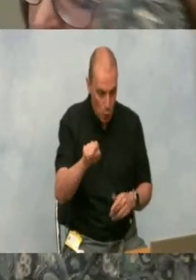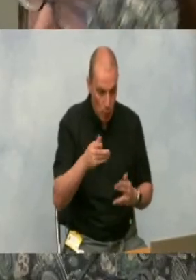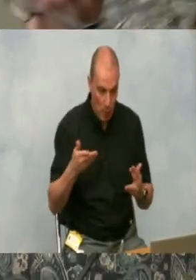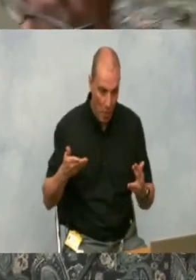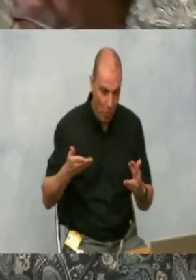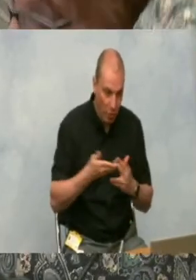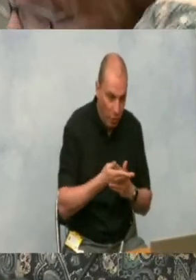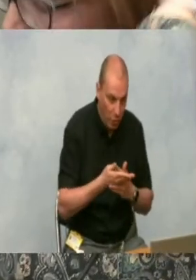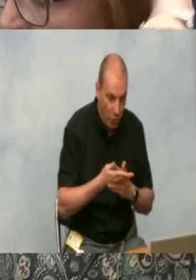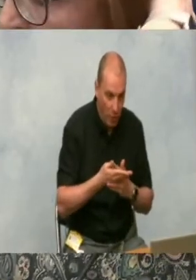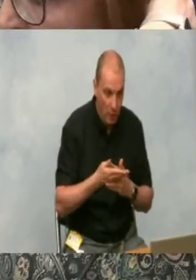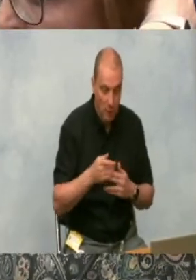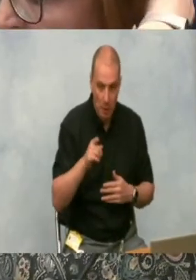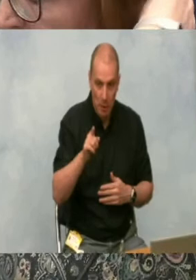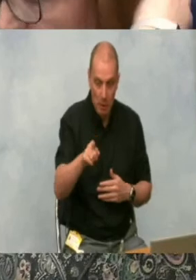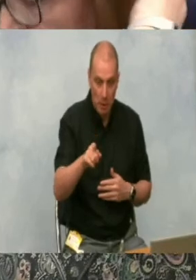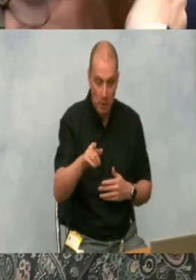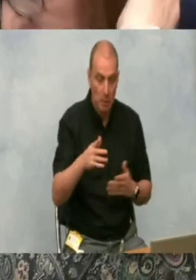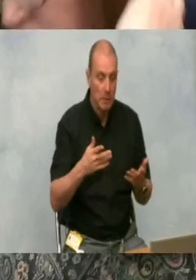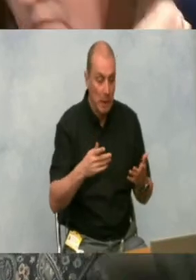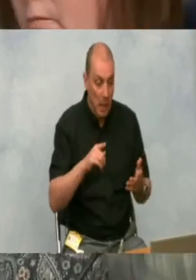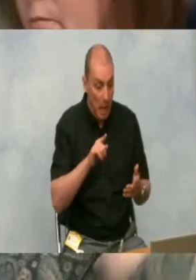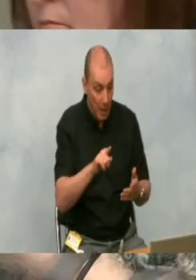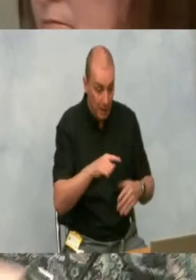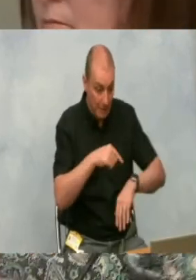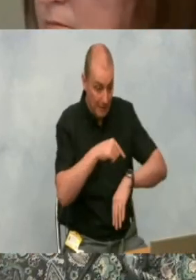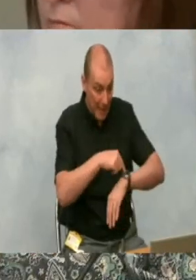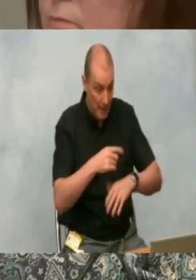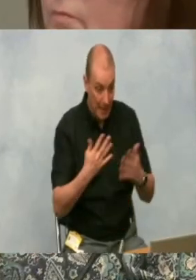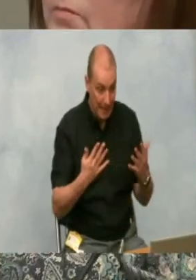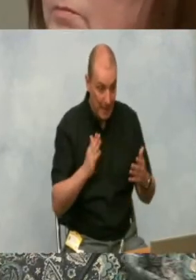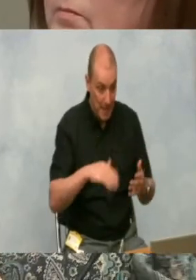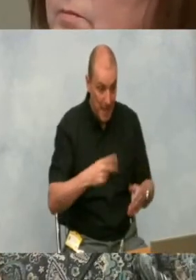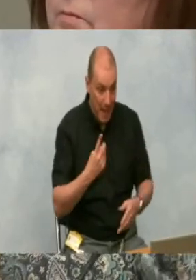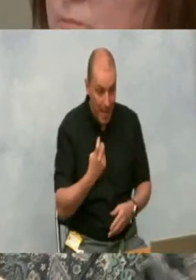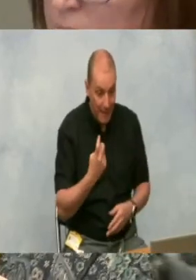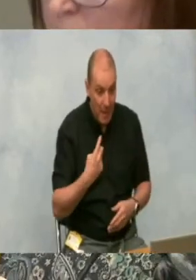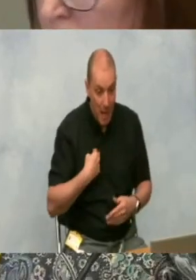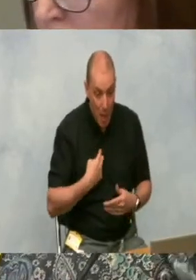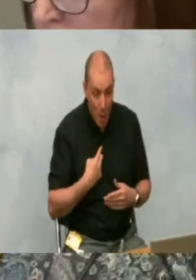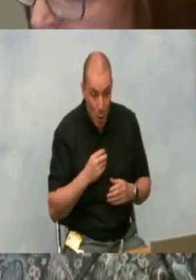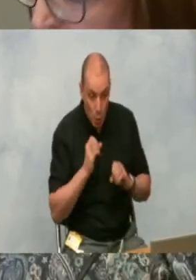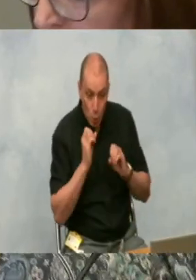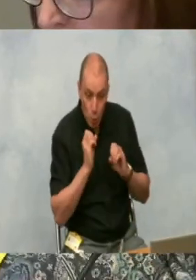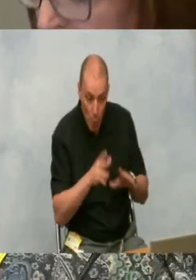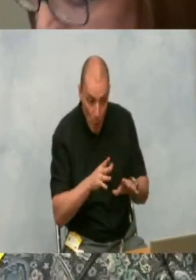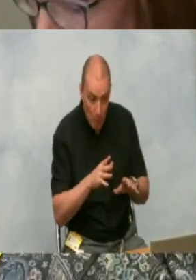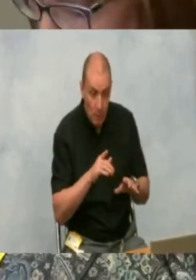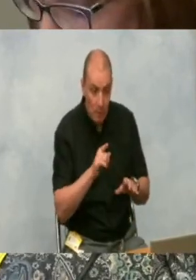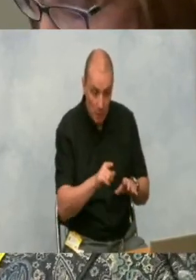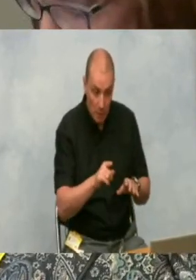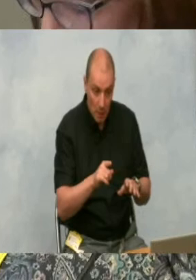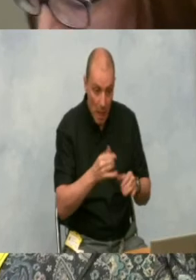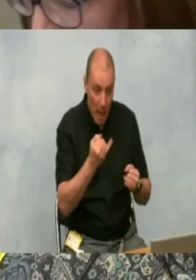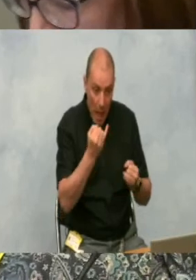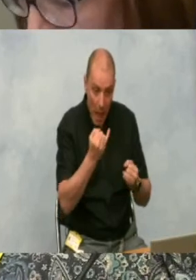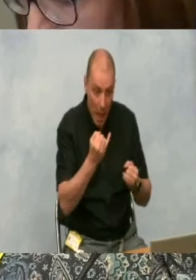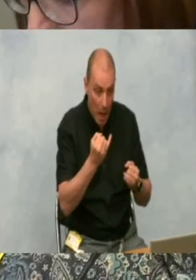11. We're supposed to have a break, and I said after Andrea and Margaret, I wasn't taking any more speakers. But if you want to make a motion, please make